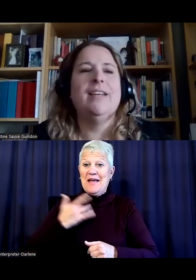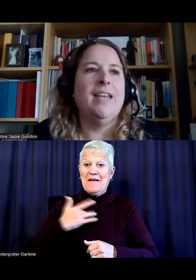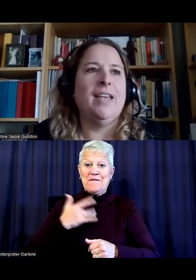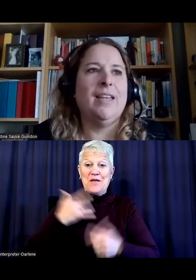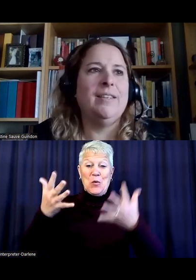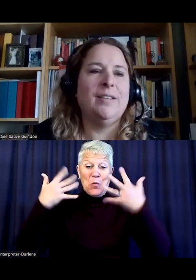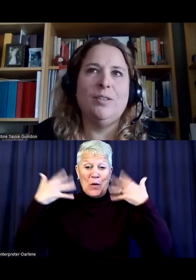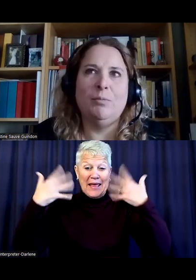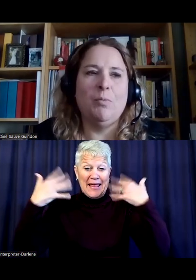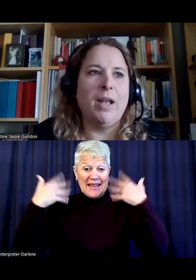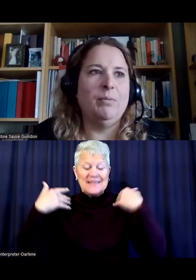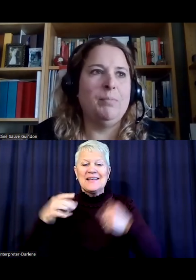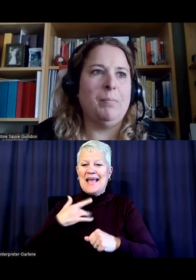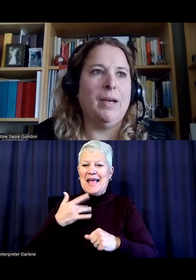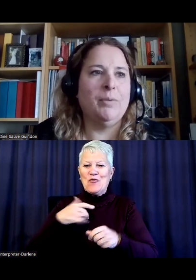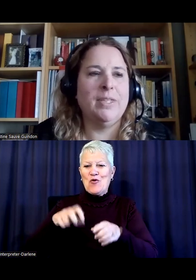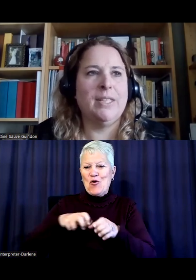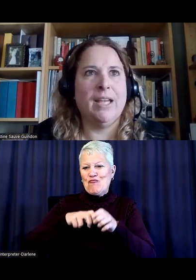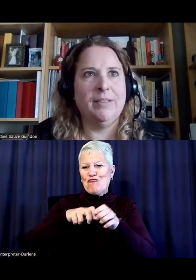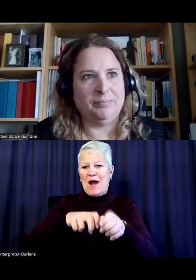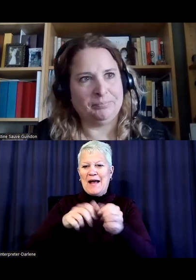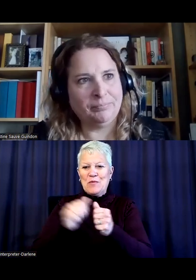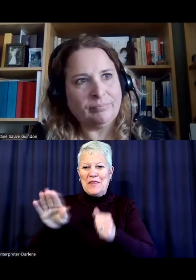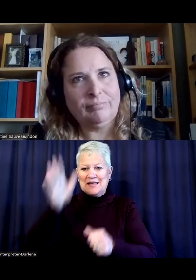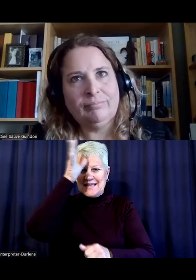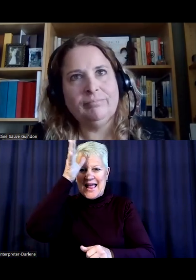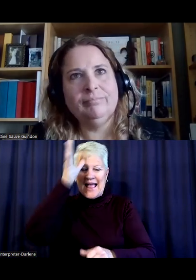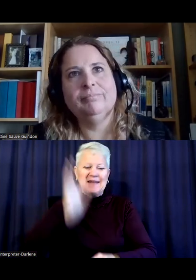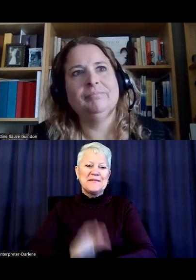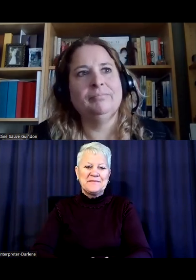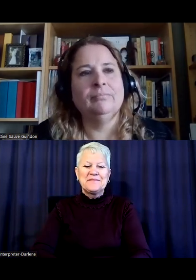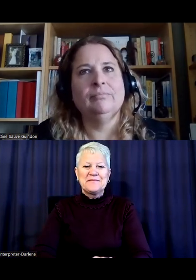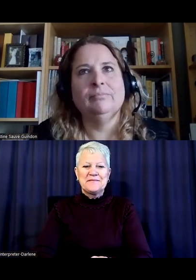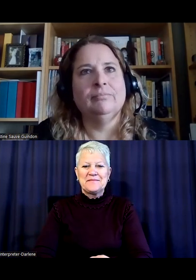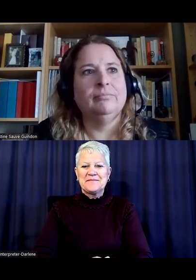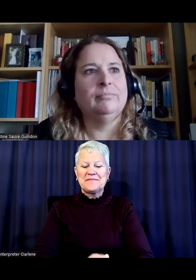wind and to be riding with Papa, with his dad.